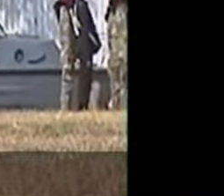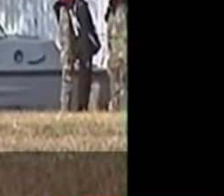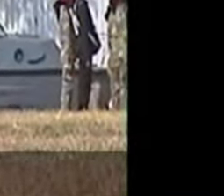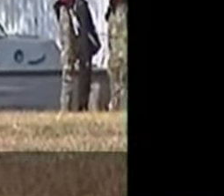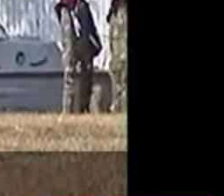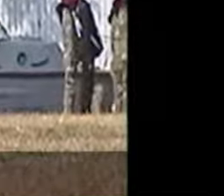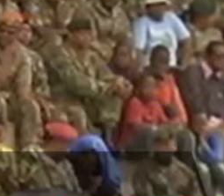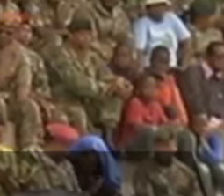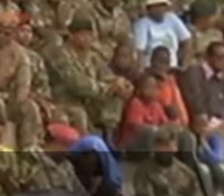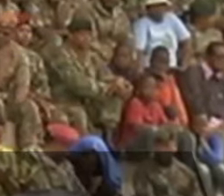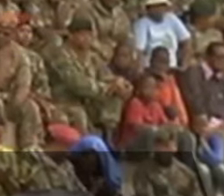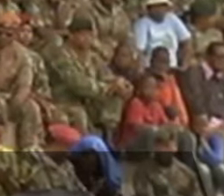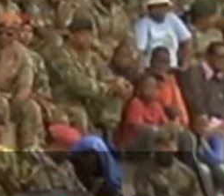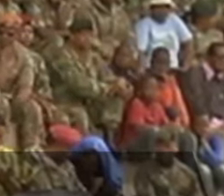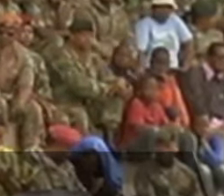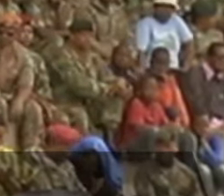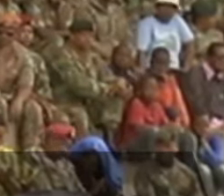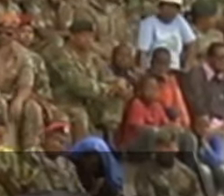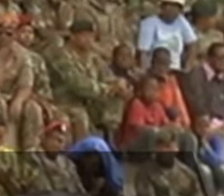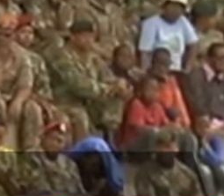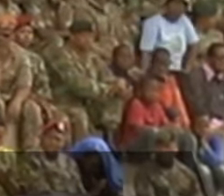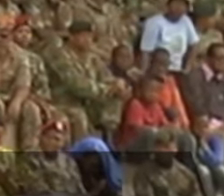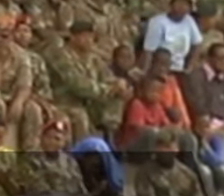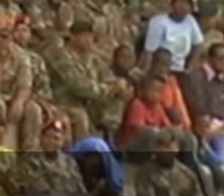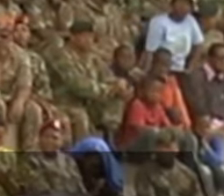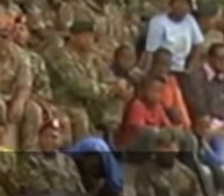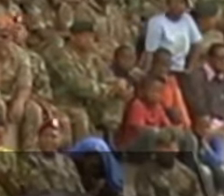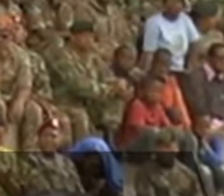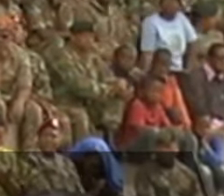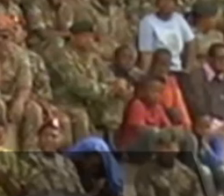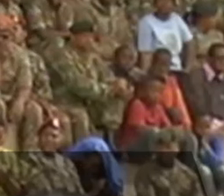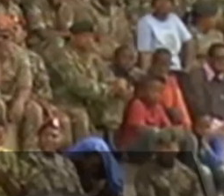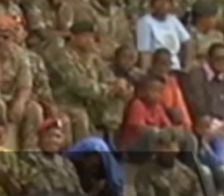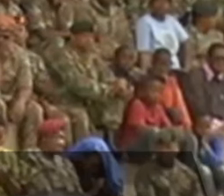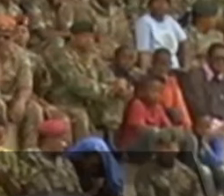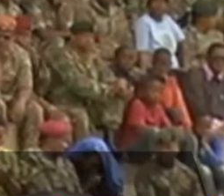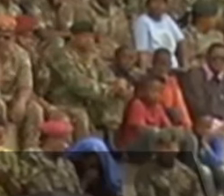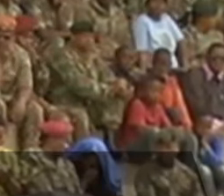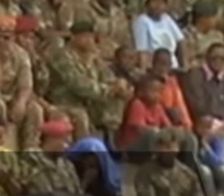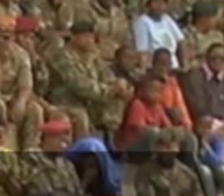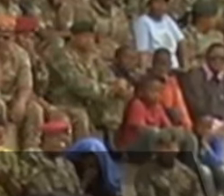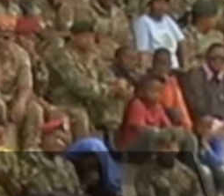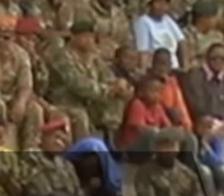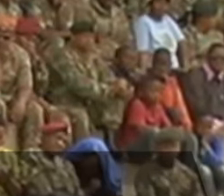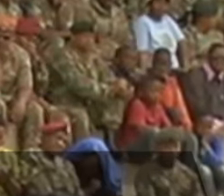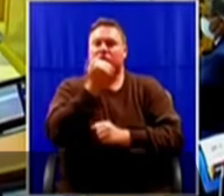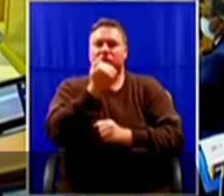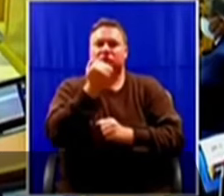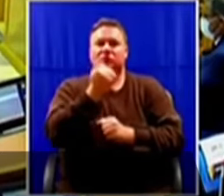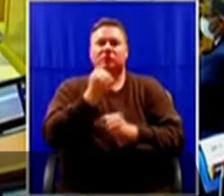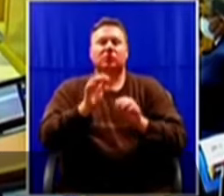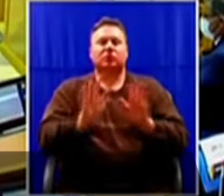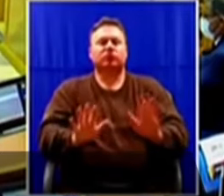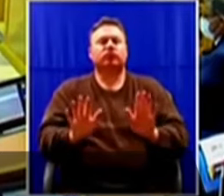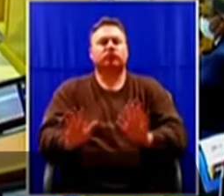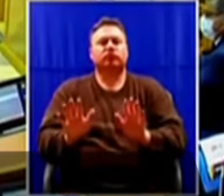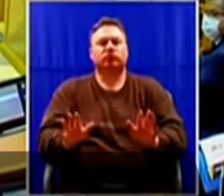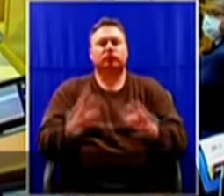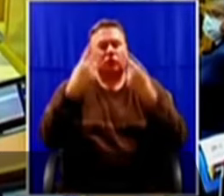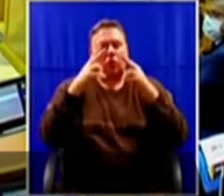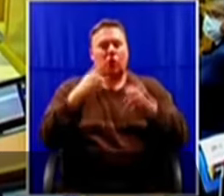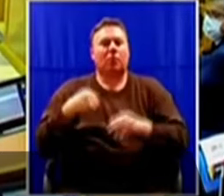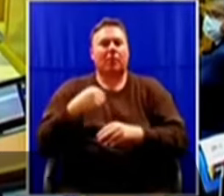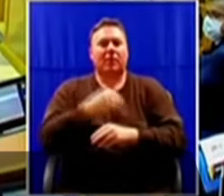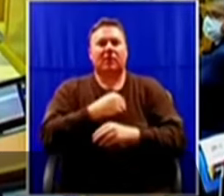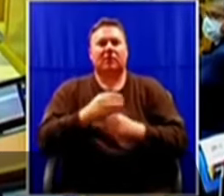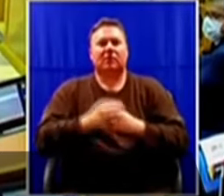July unrest. It was found that government's response in dealing with the riots was slow. She was later appointed as the Speaker